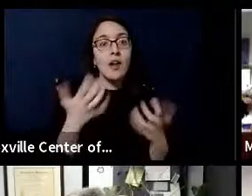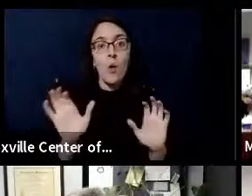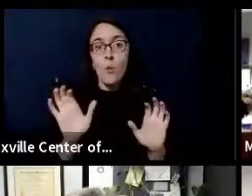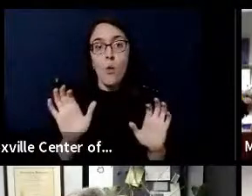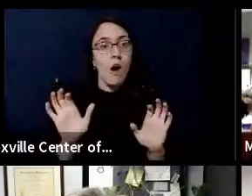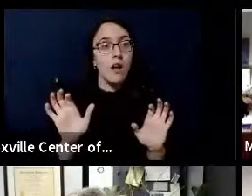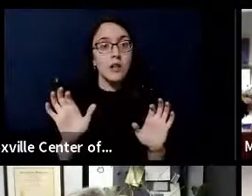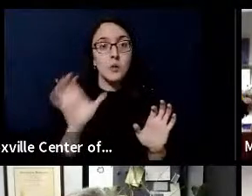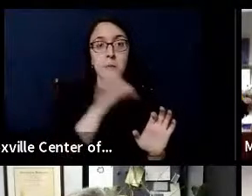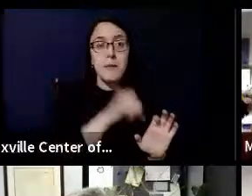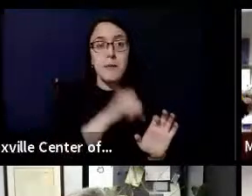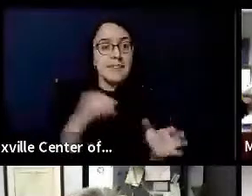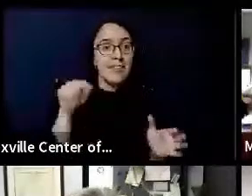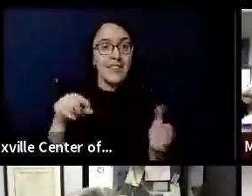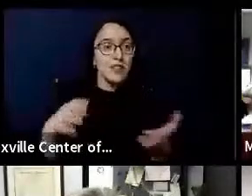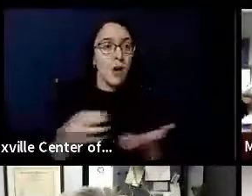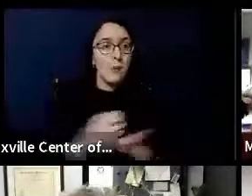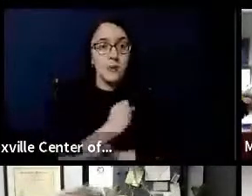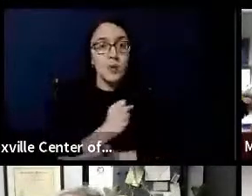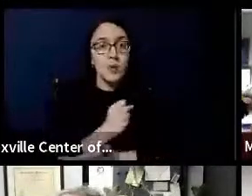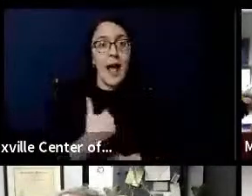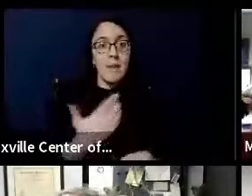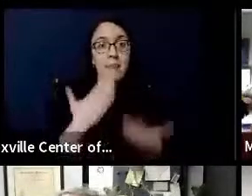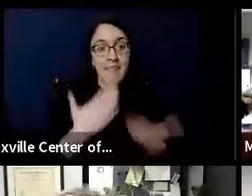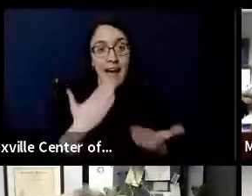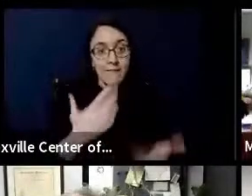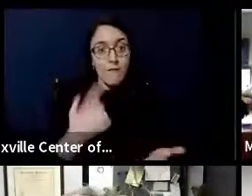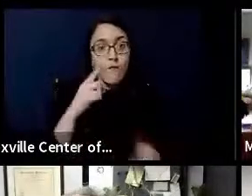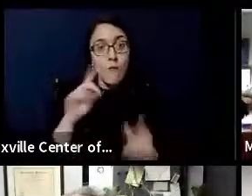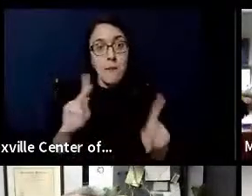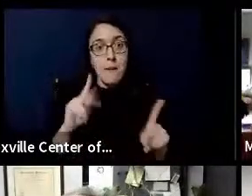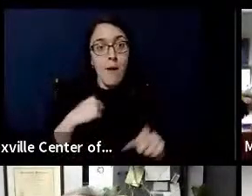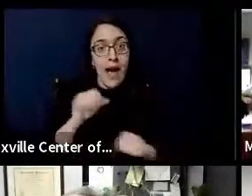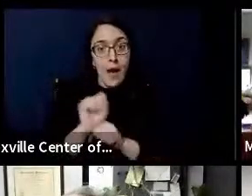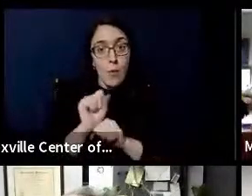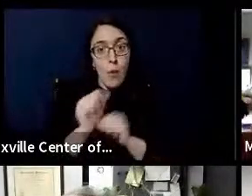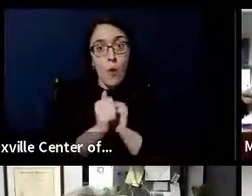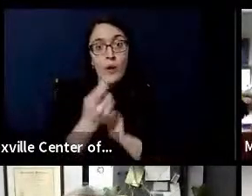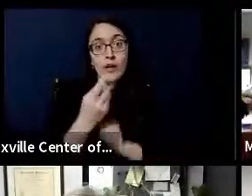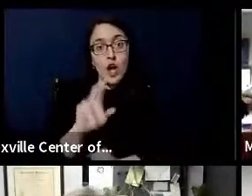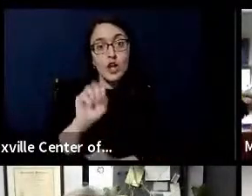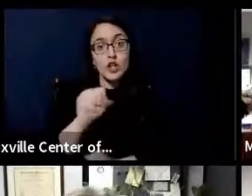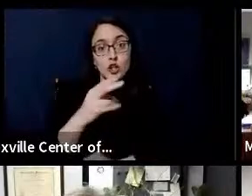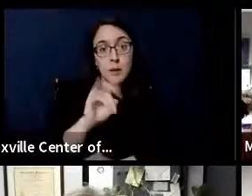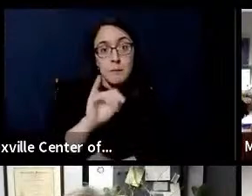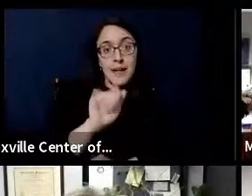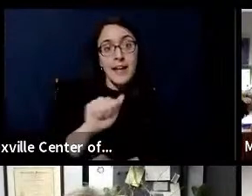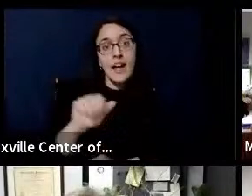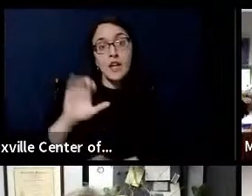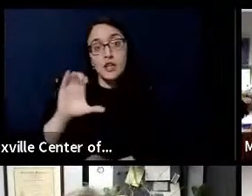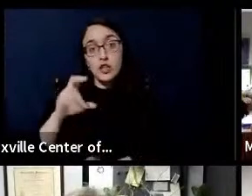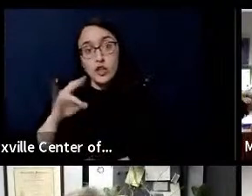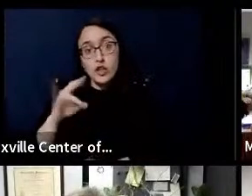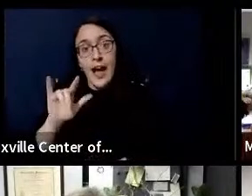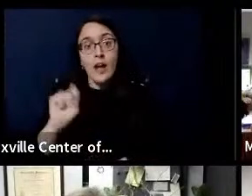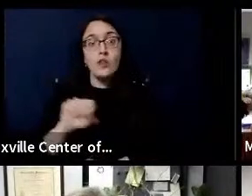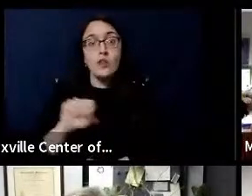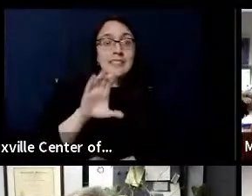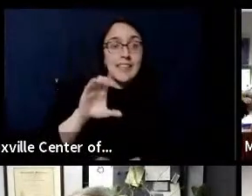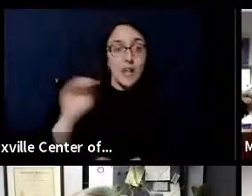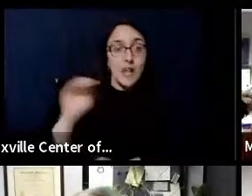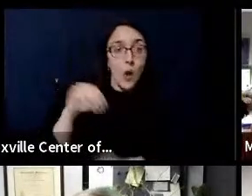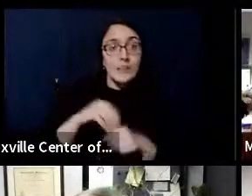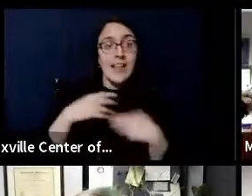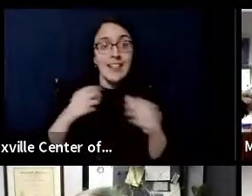opportunity to be thankful for my colleagues, Dr. Shamia, Dr. Berline, Dr. Childs, the CEOs of the health system, Dr. Buchanan, Dr.